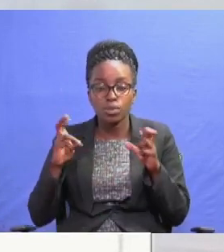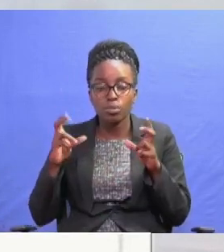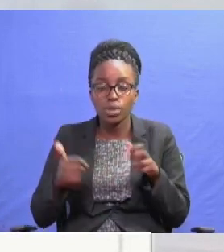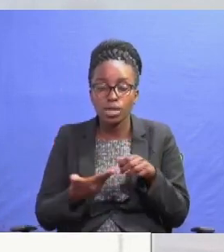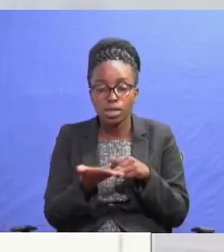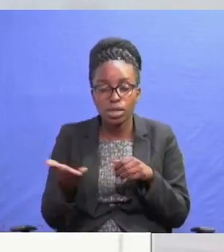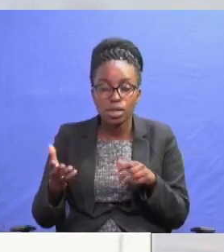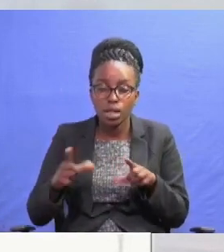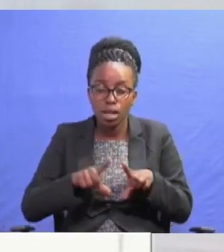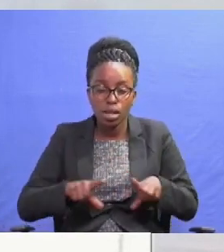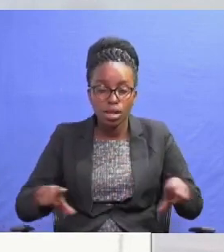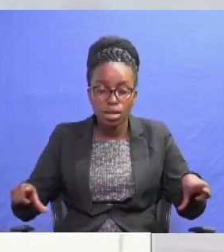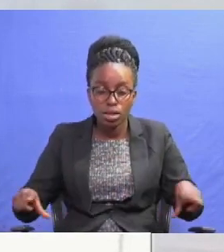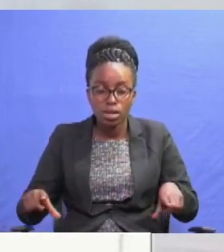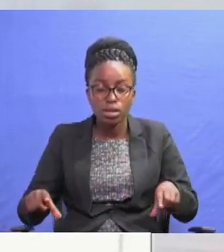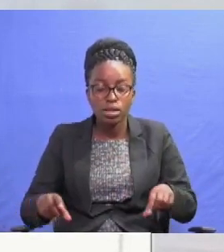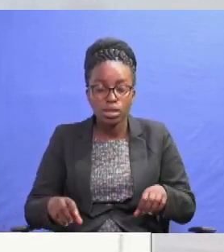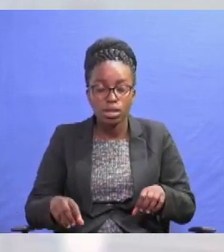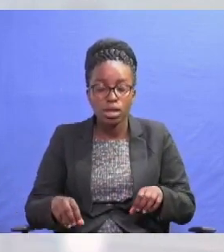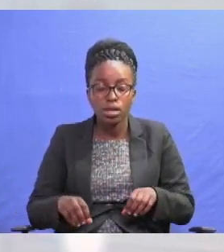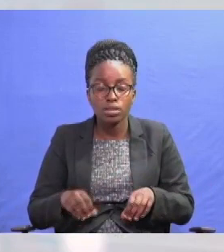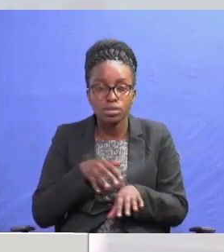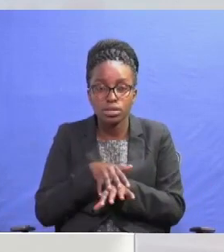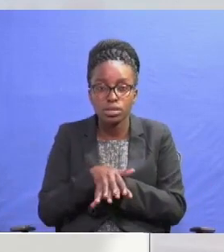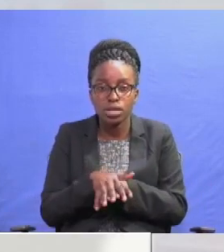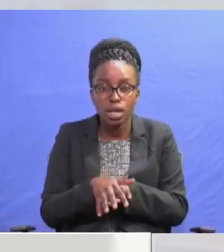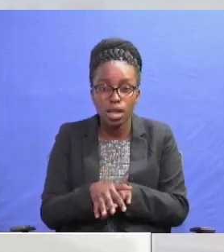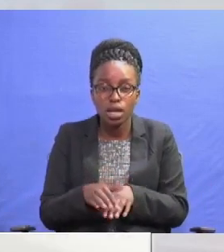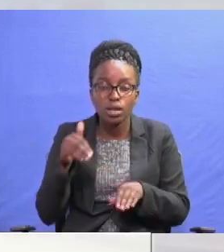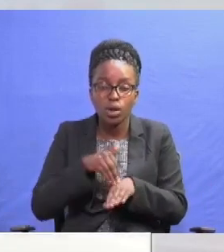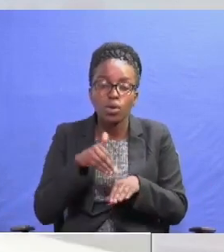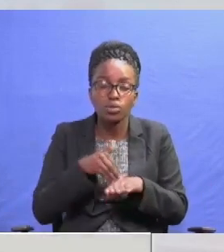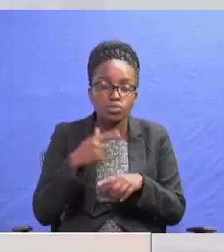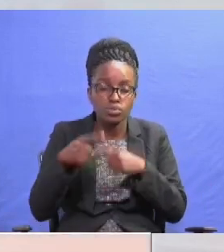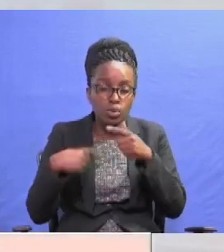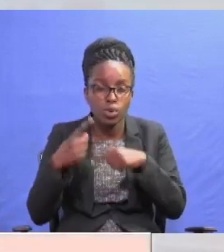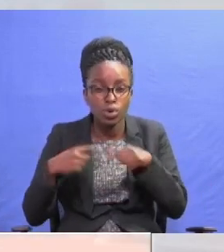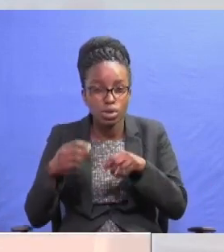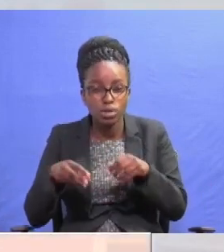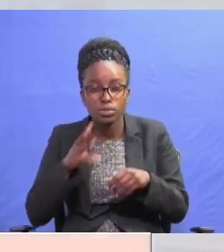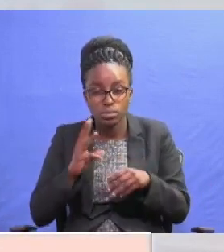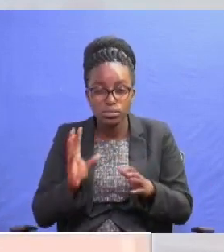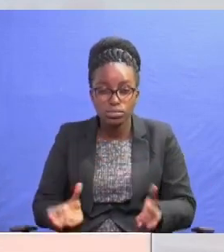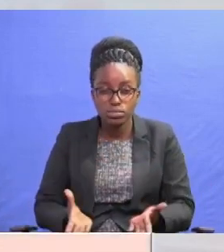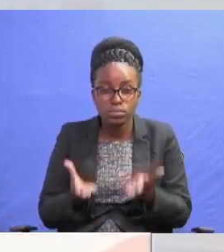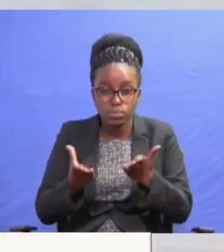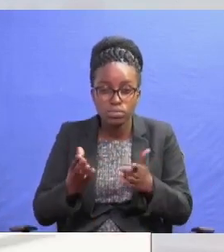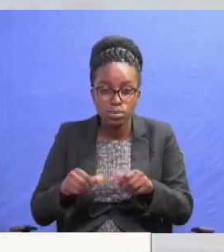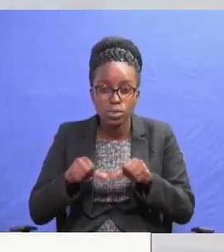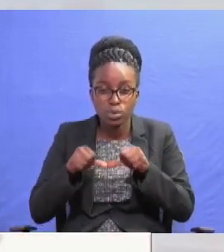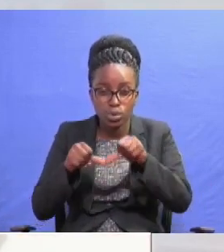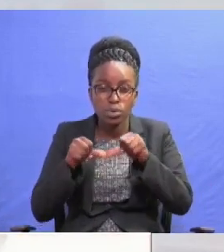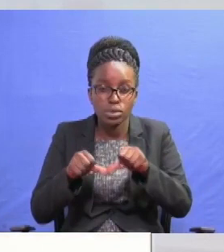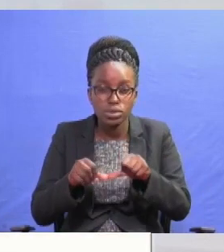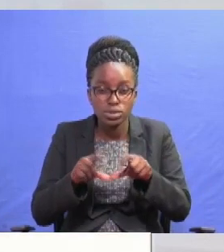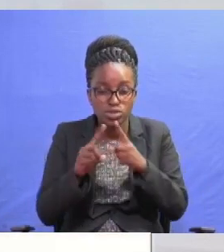landslide. All this, it comes in line with the ongoing floods that is being experienced in different parts of the country